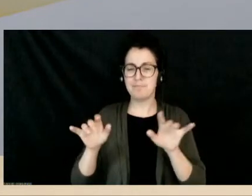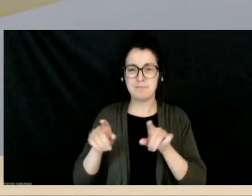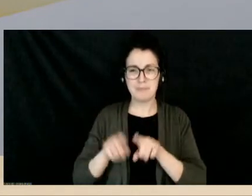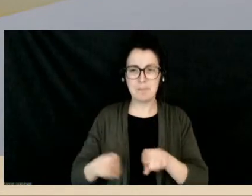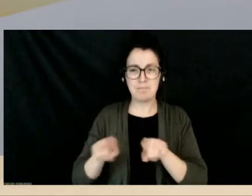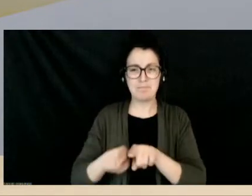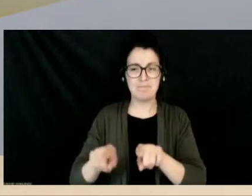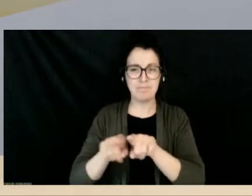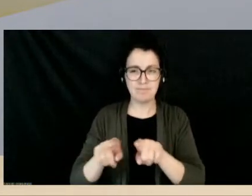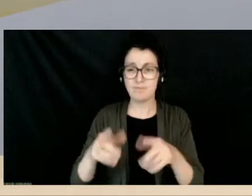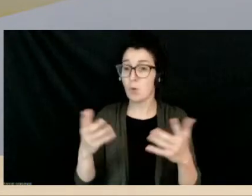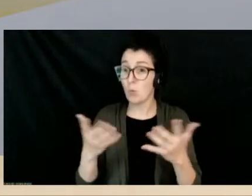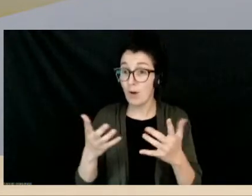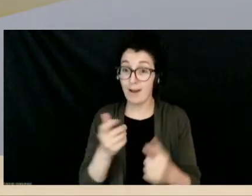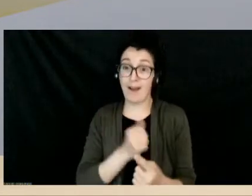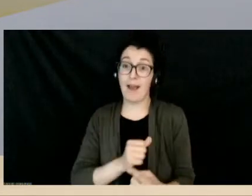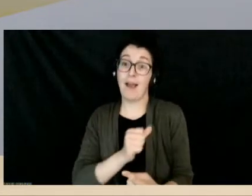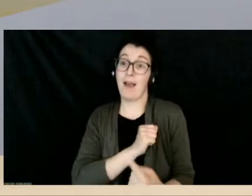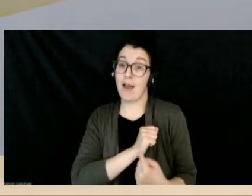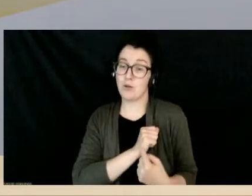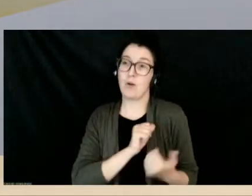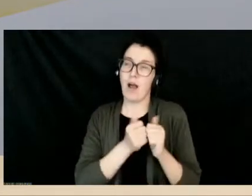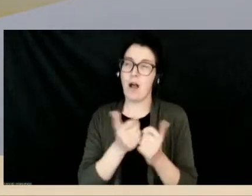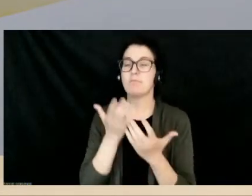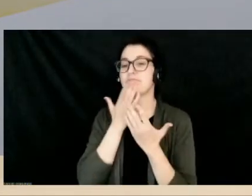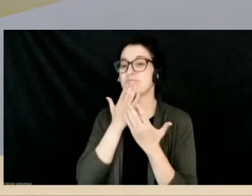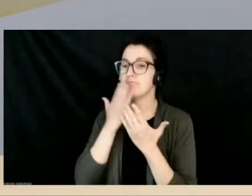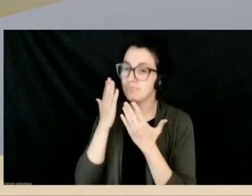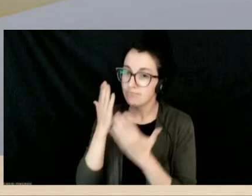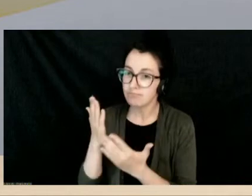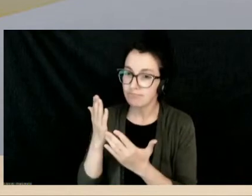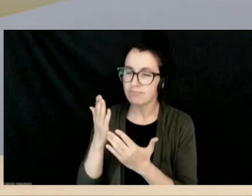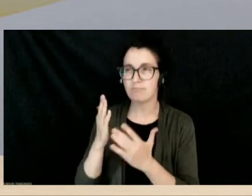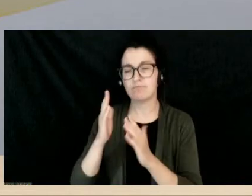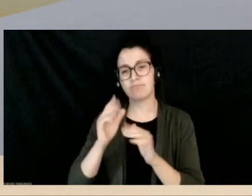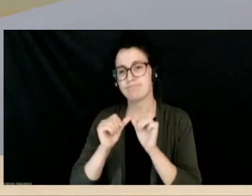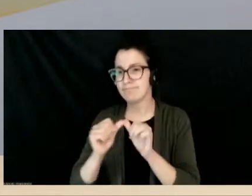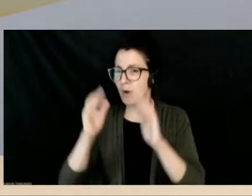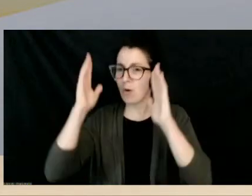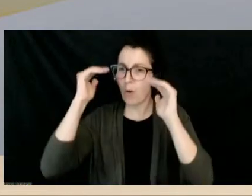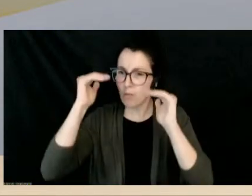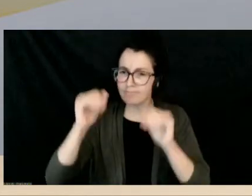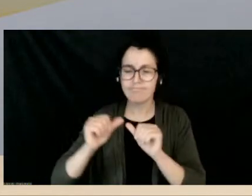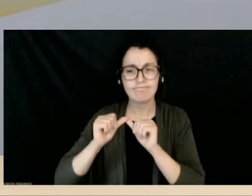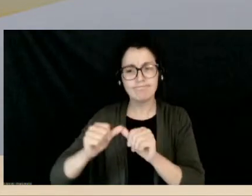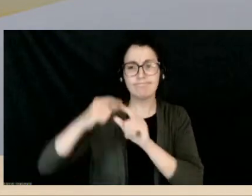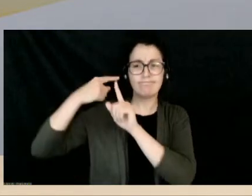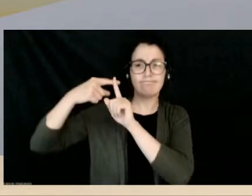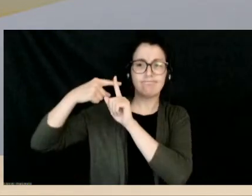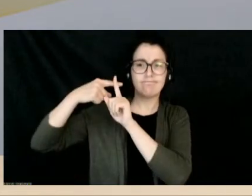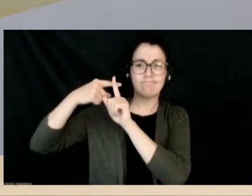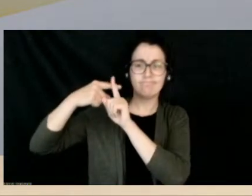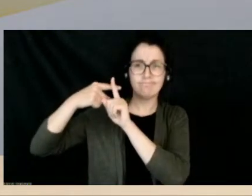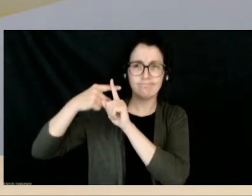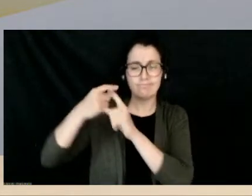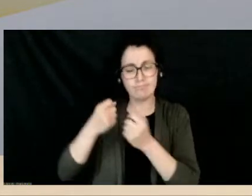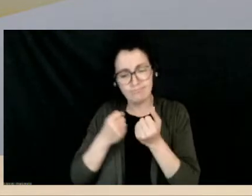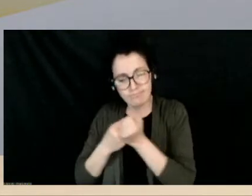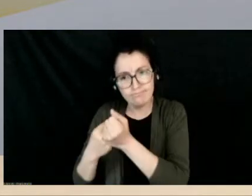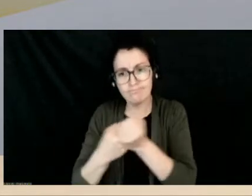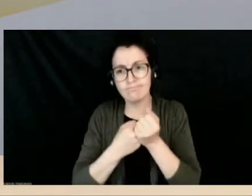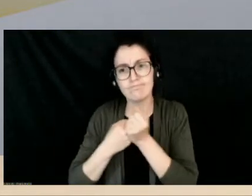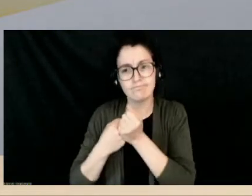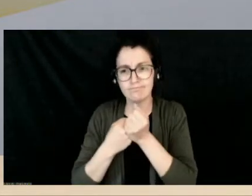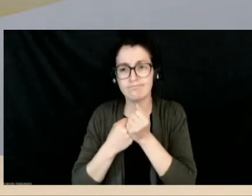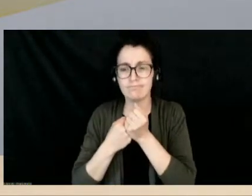an attitude of gratitude, our hope and optimism, and working together and supporting one another are those three.